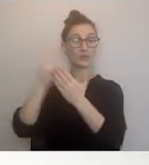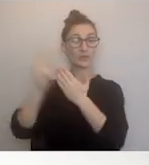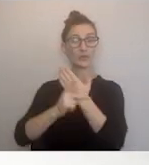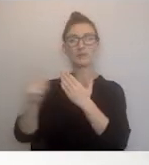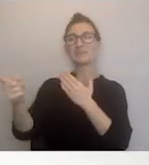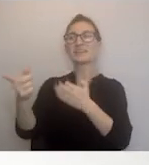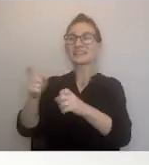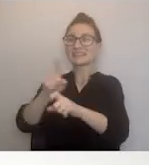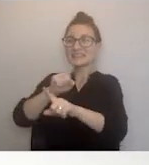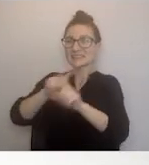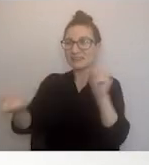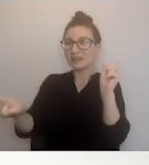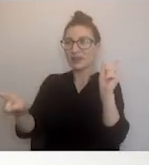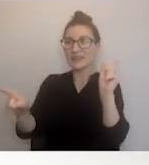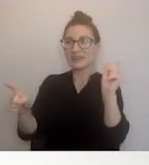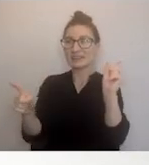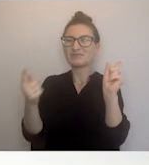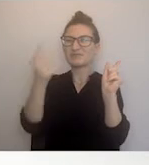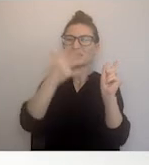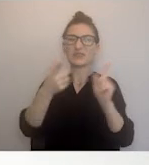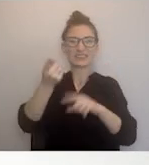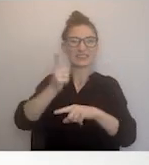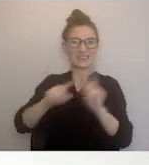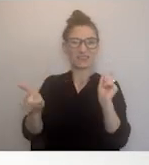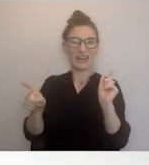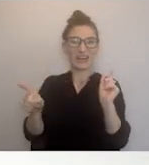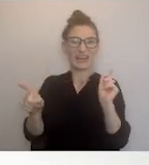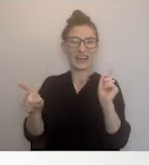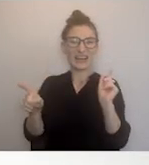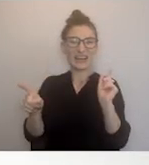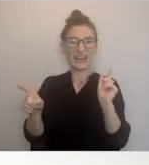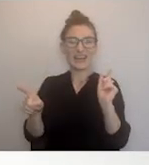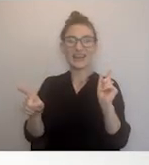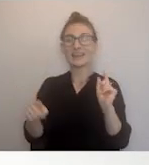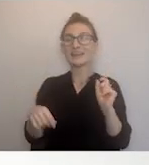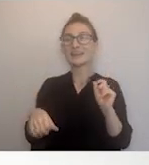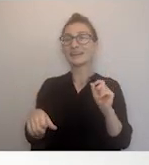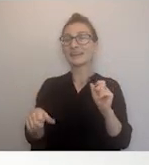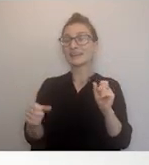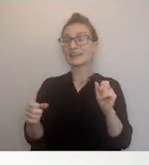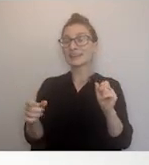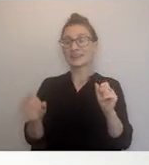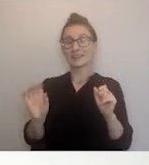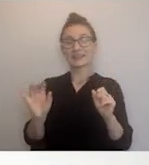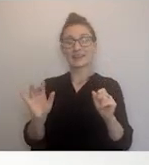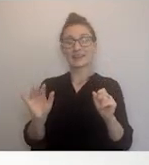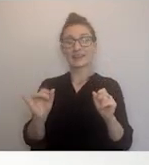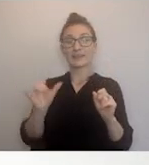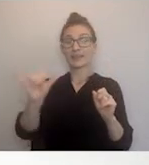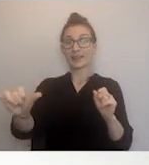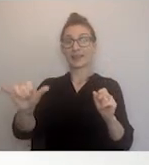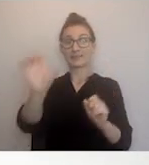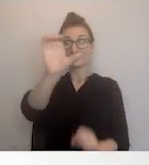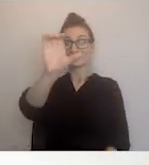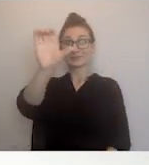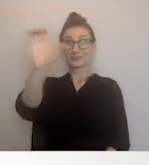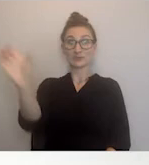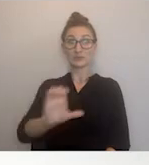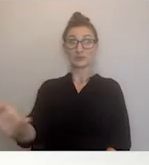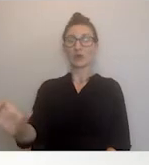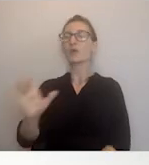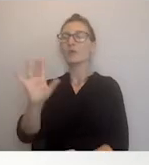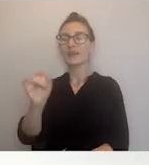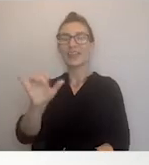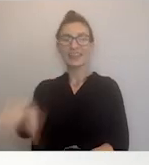is currently in a different phase of life right now, post-pandemic, as a tiny black box with only 100 seats is not great